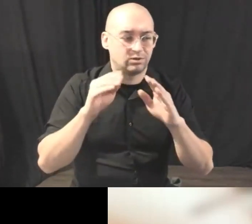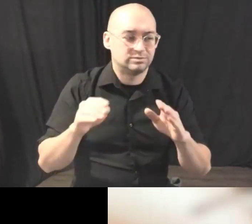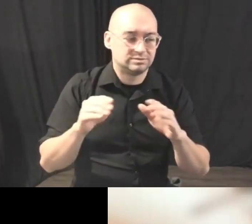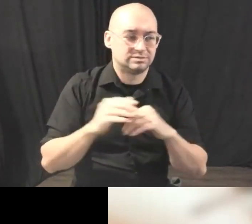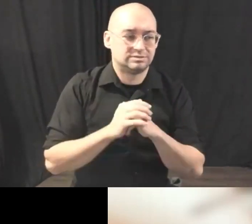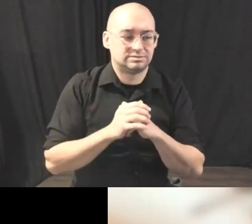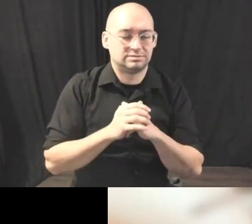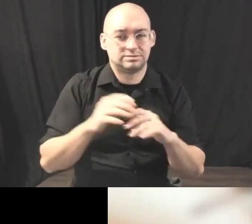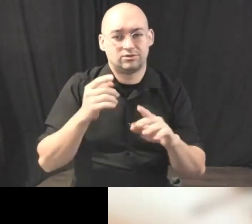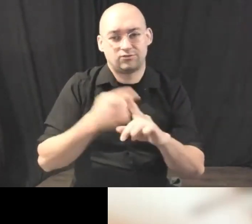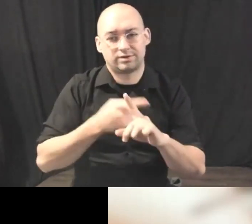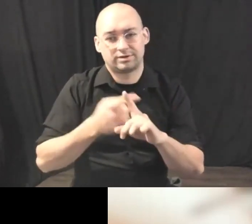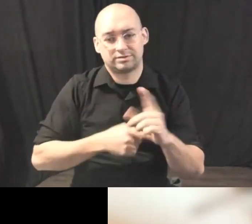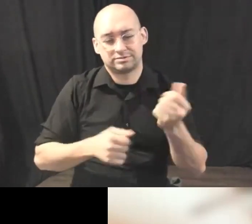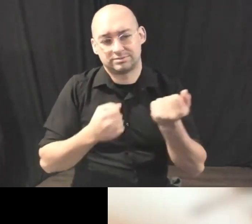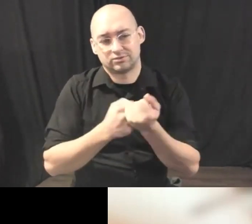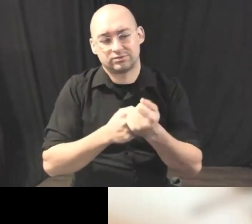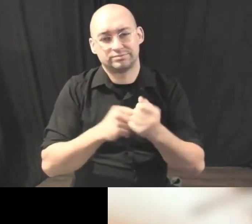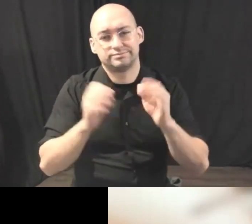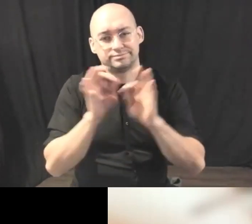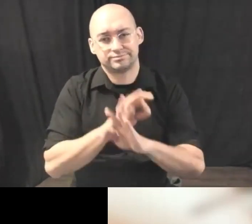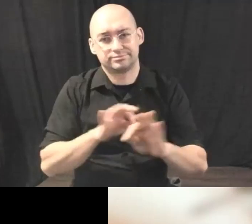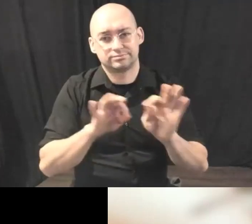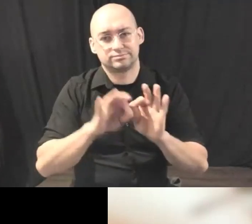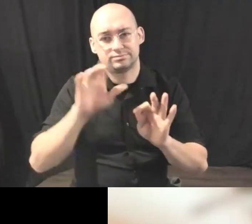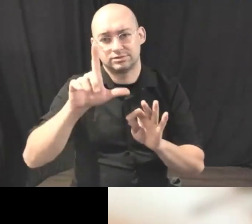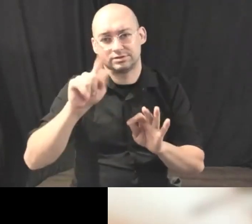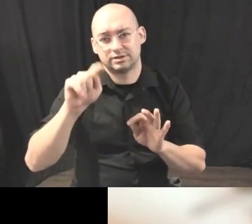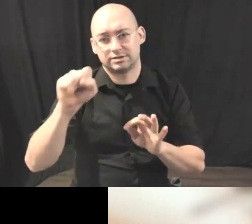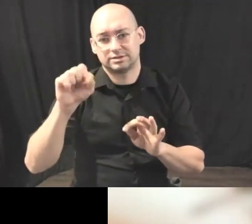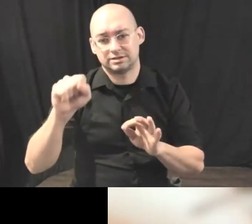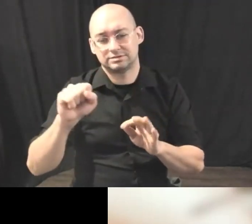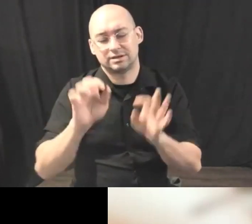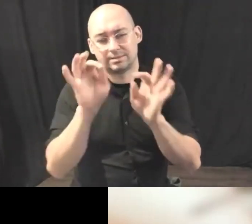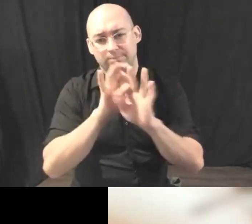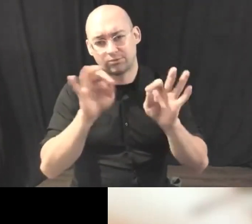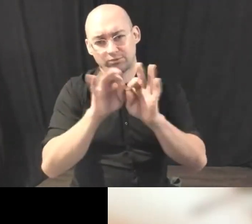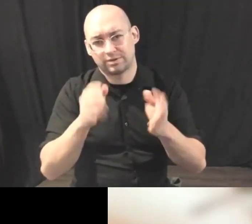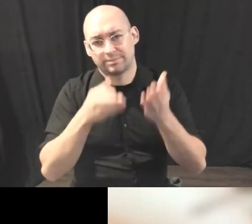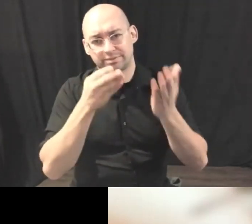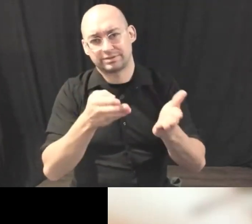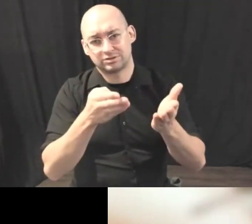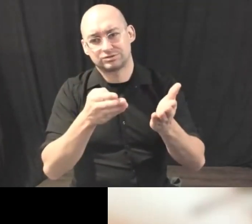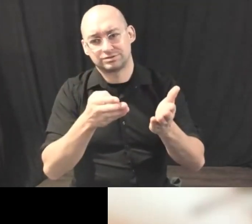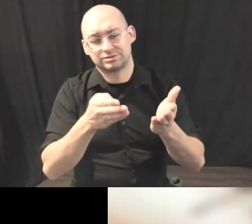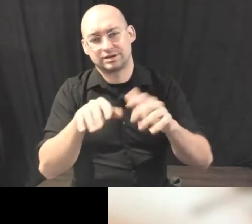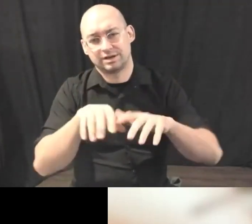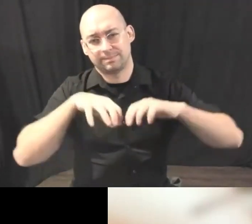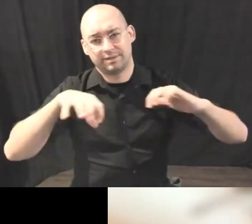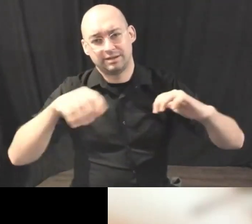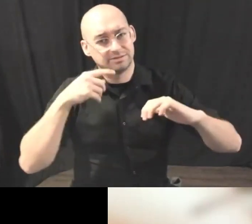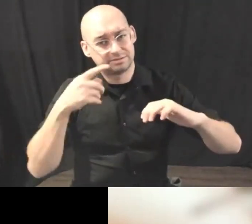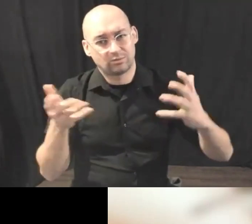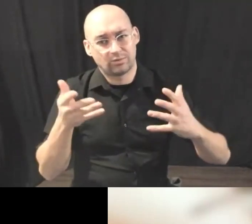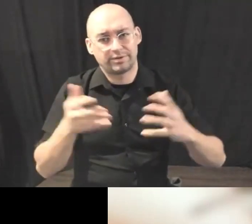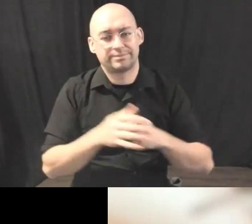extremely important. And then on LTSS, one of the key recommendations that the committee has had on LTSS is the